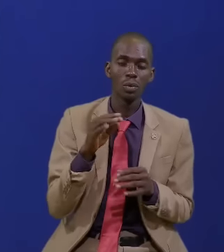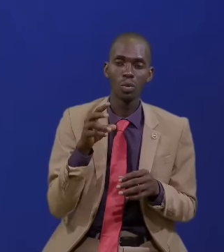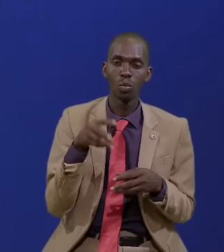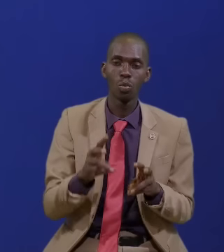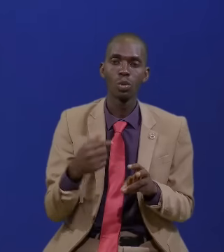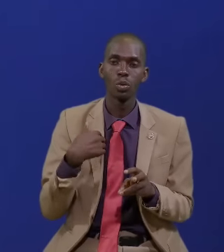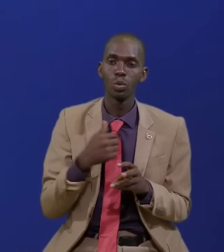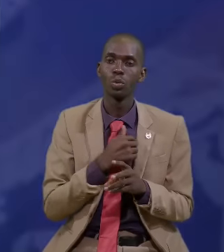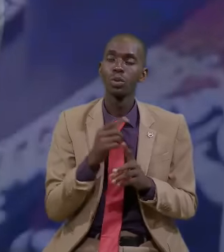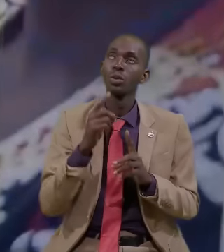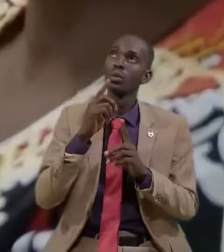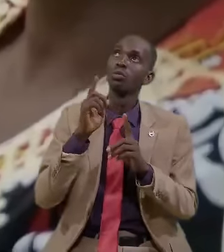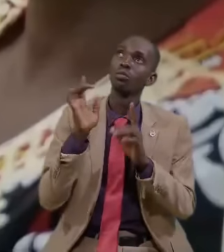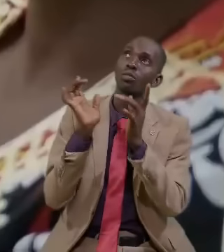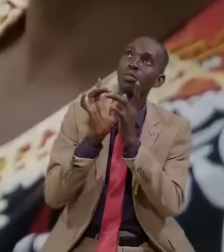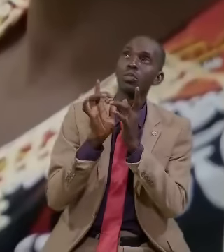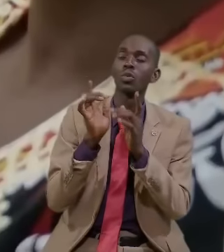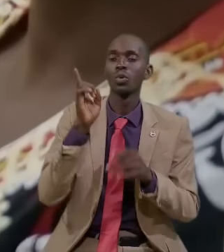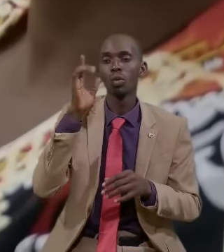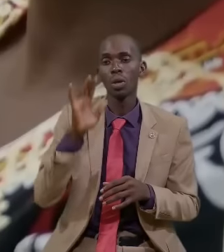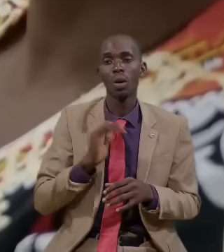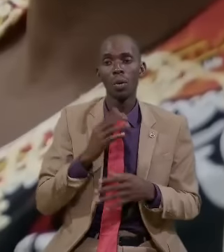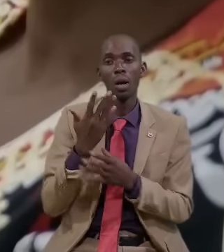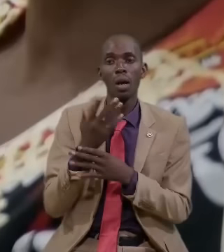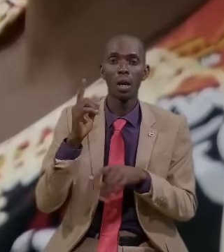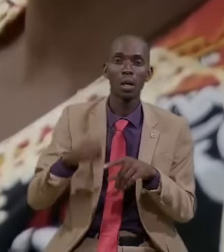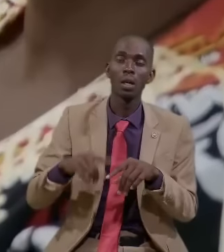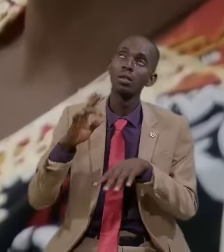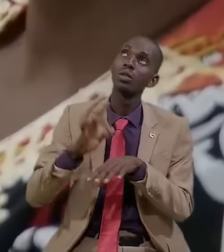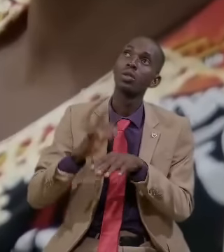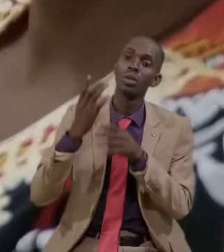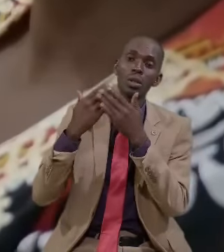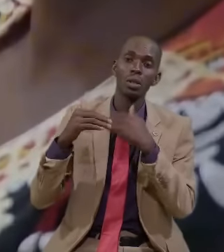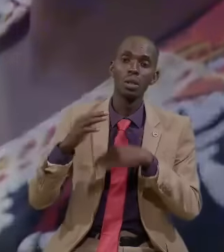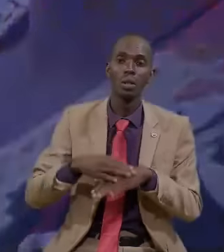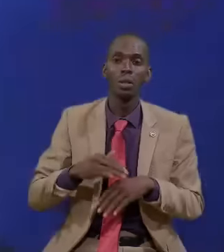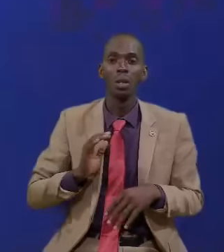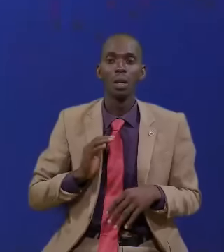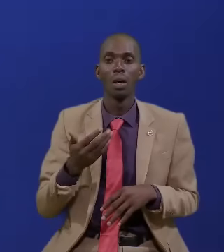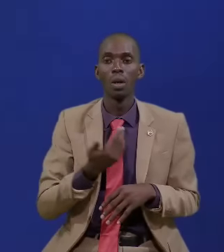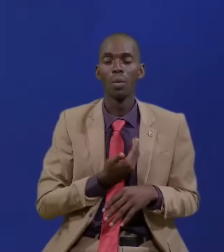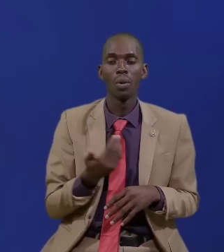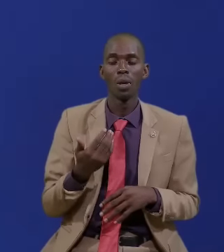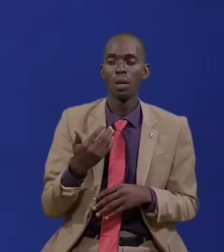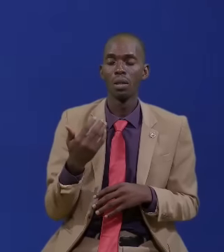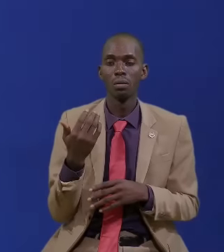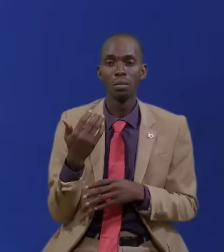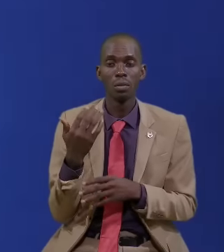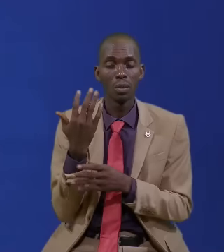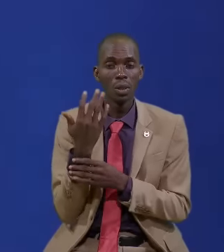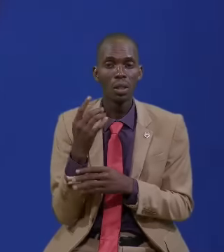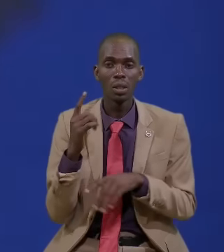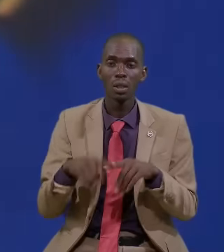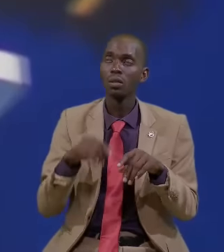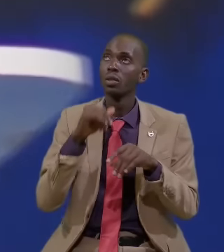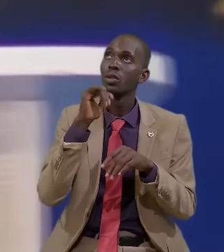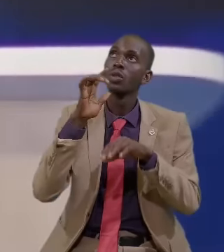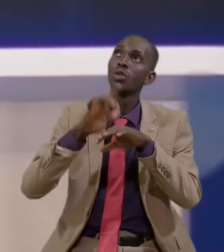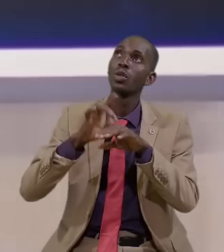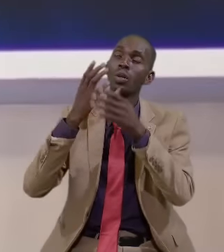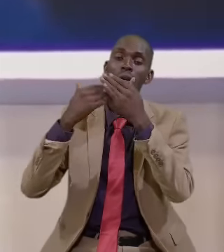cannot contact God. Our eyes cannot contact God. It's the deep thing in our